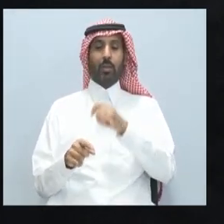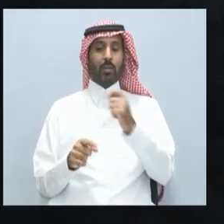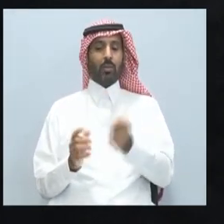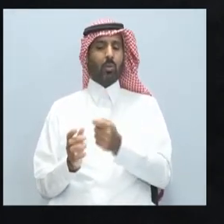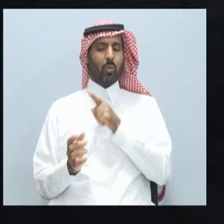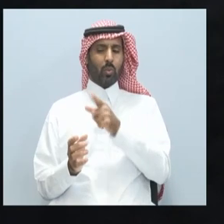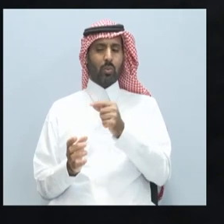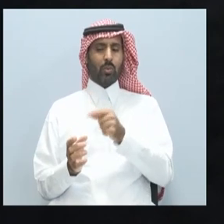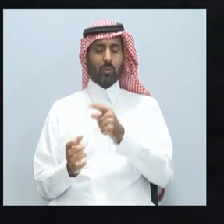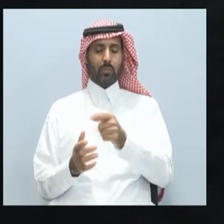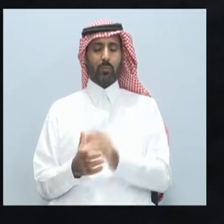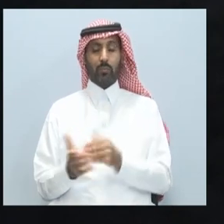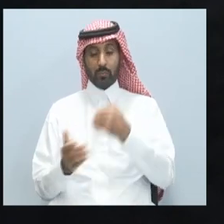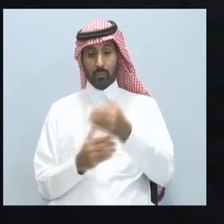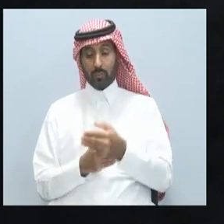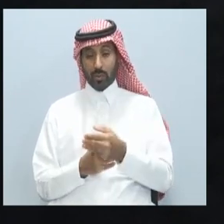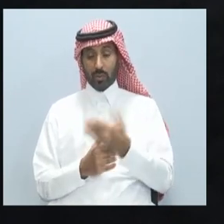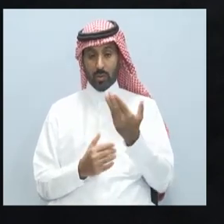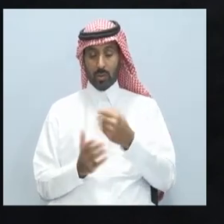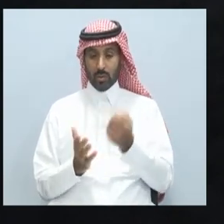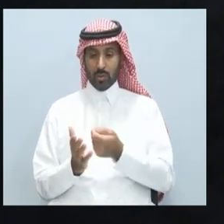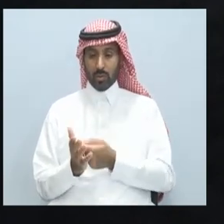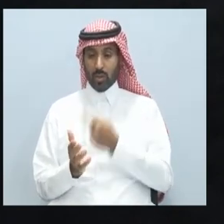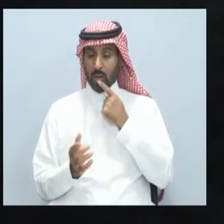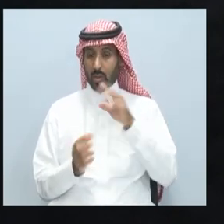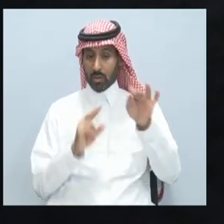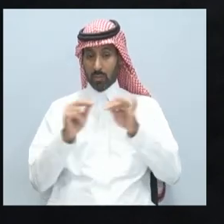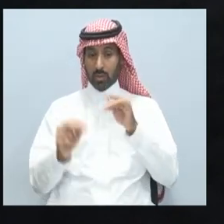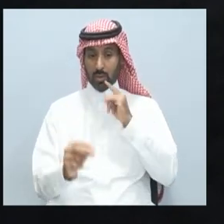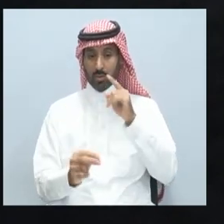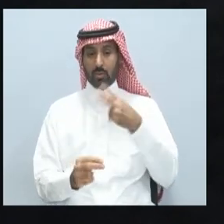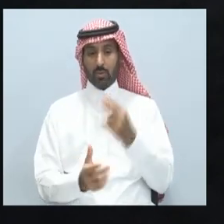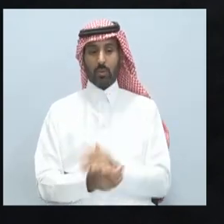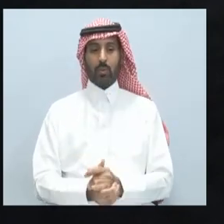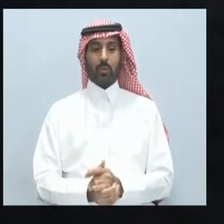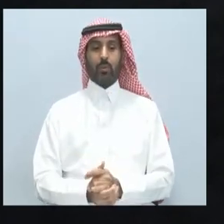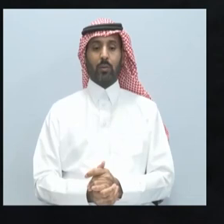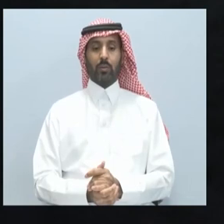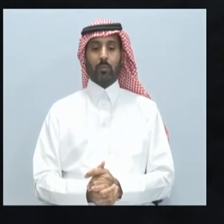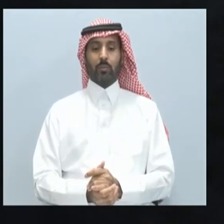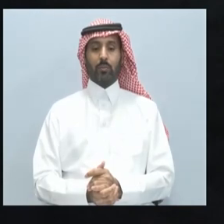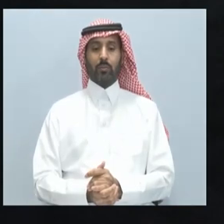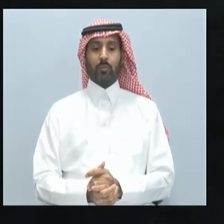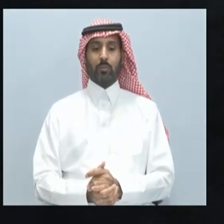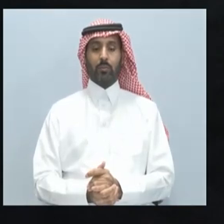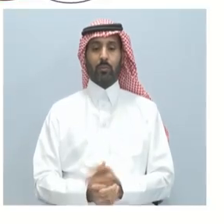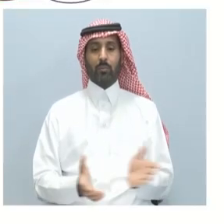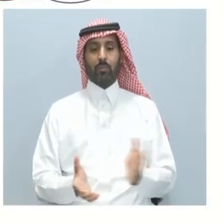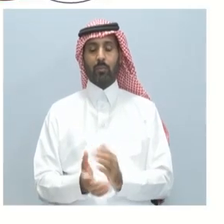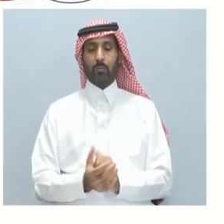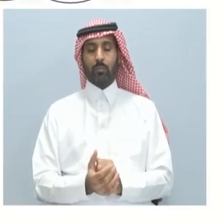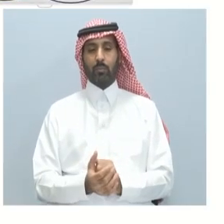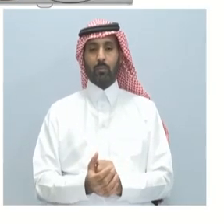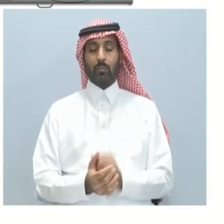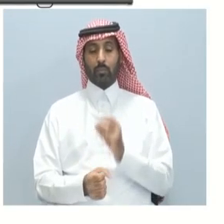you are going to write a story about these two people or any story that happened between them. So we have here, this